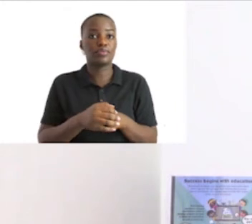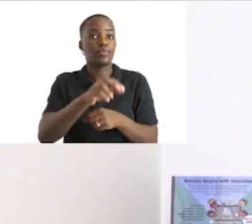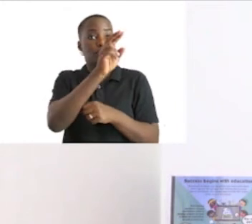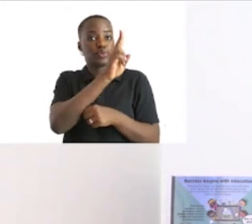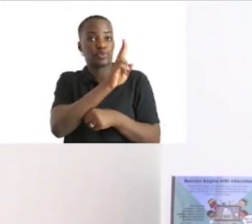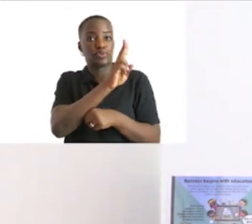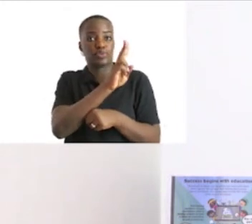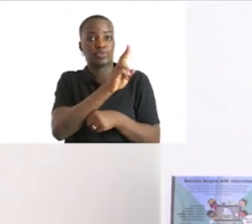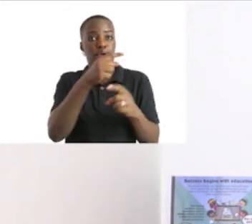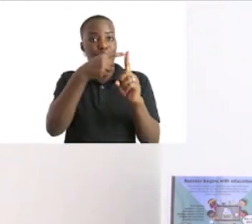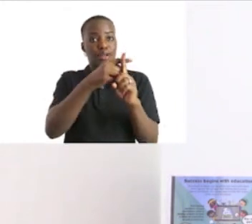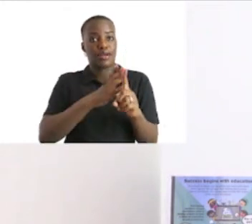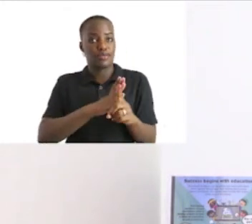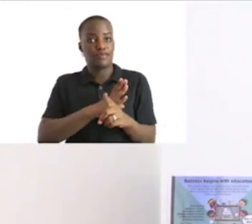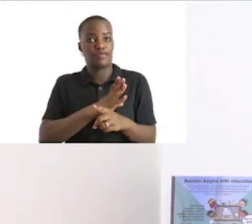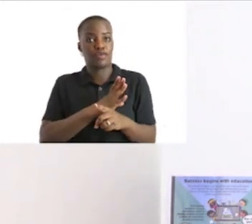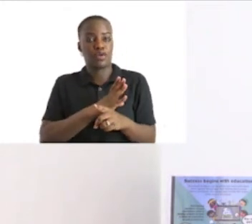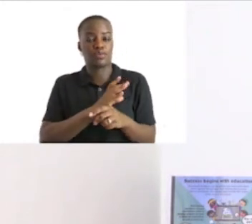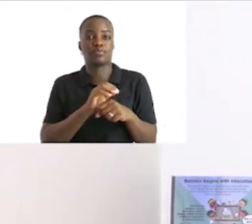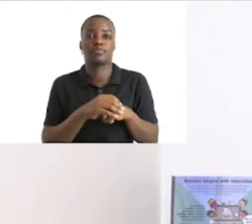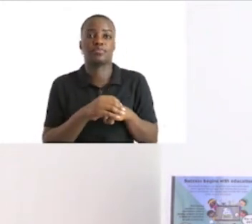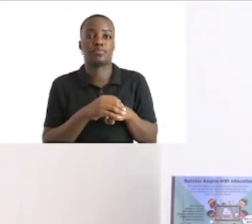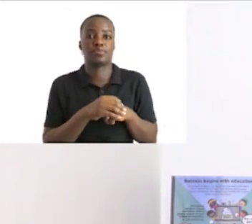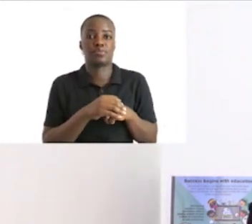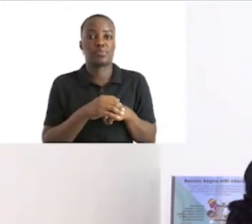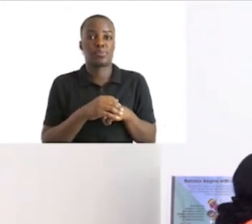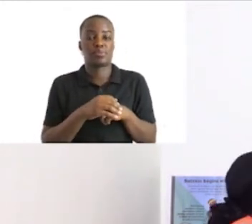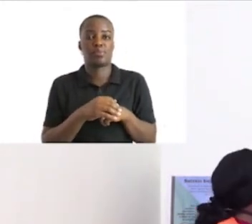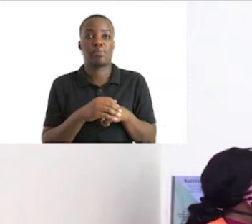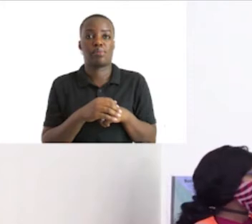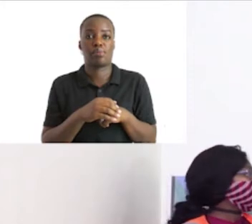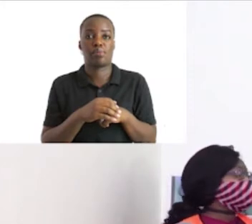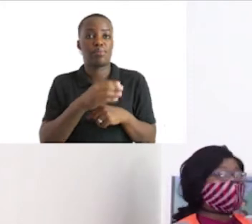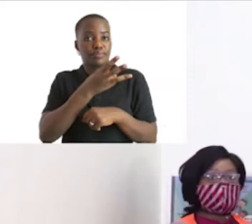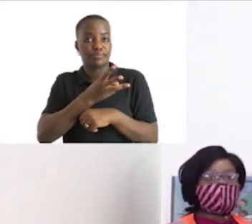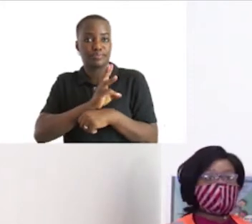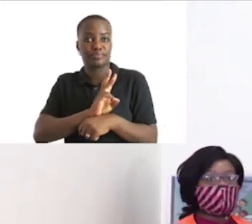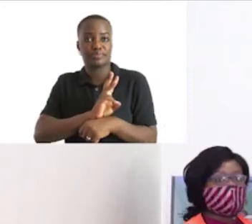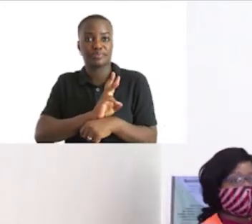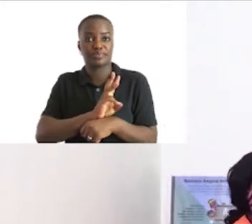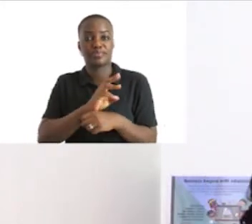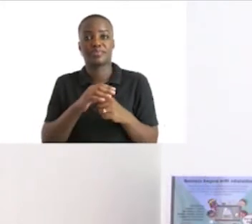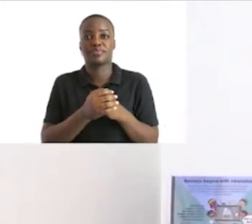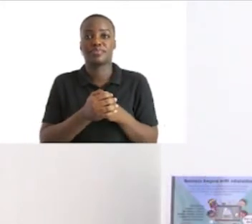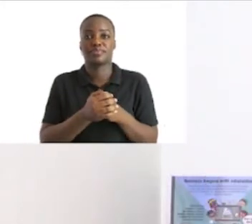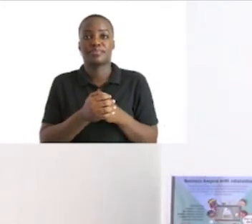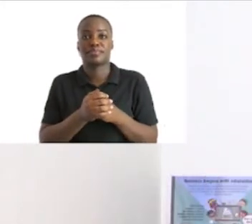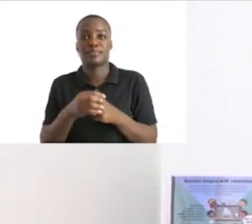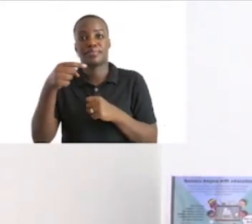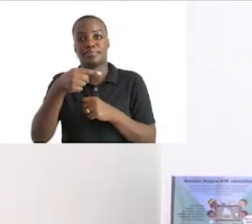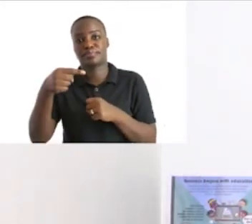4 equals 6. Well done. Let us now try a subtraction